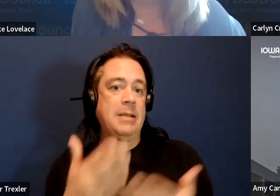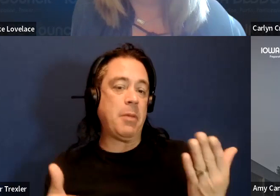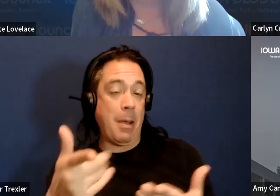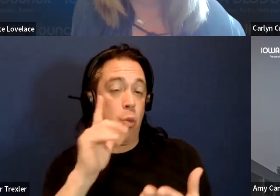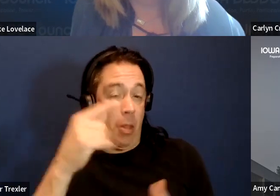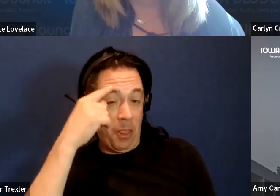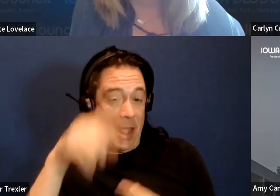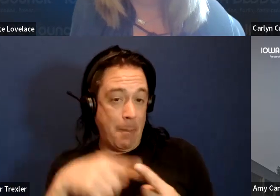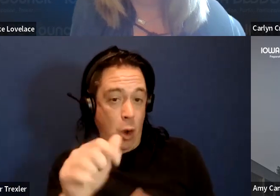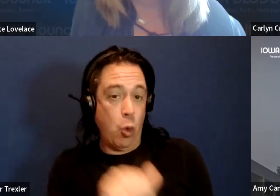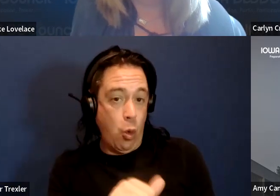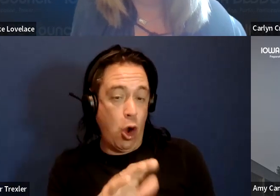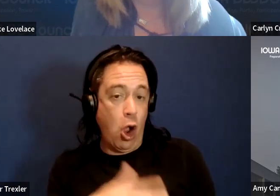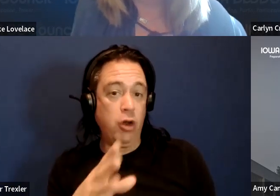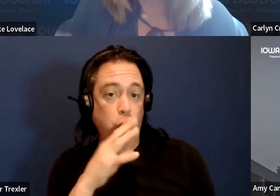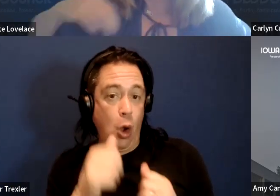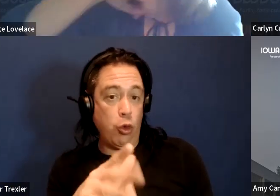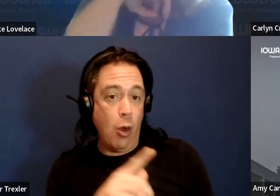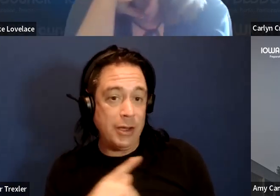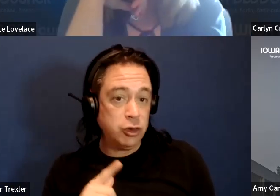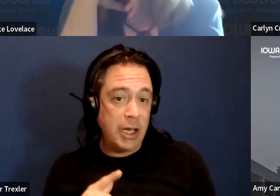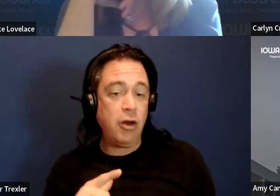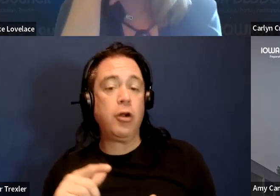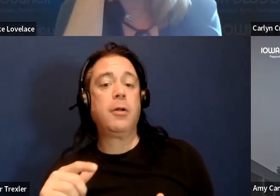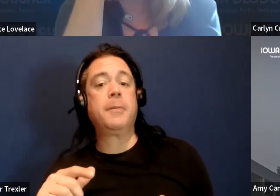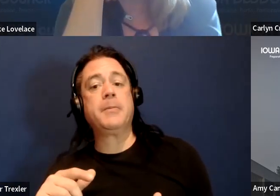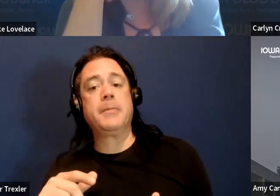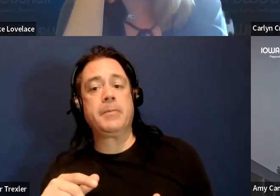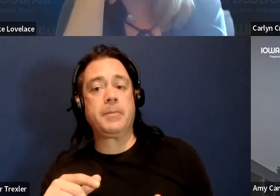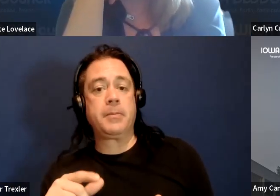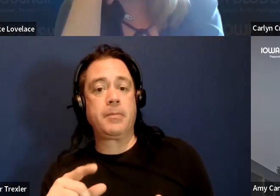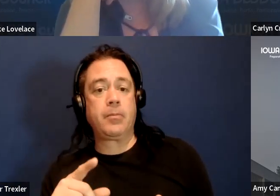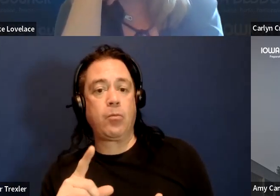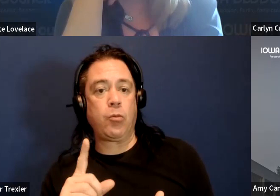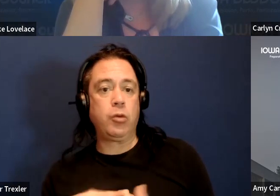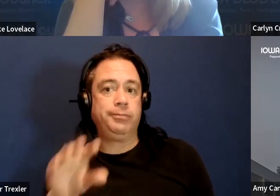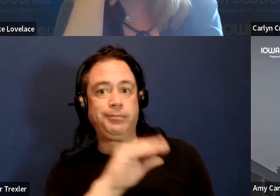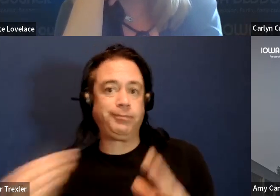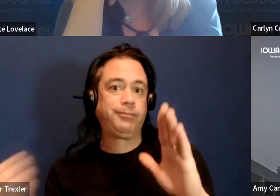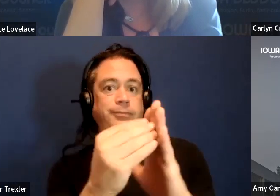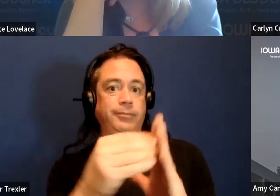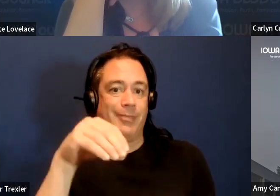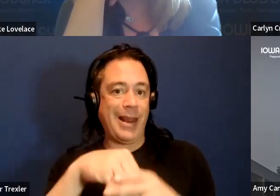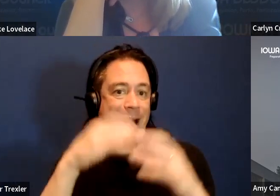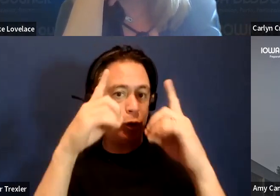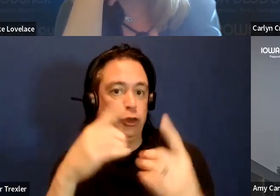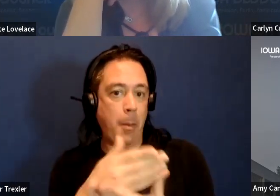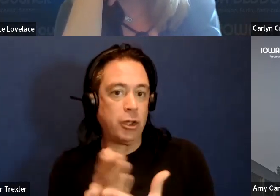about working on, talking to your legislators about getting that in the education budget, if that is something that